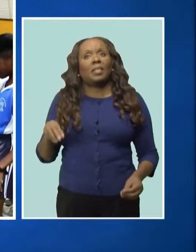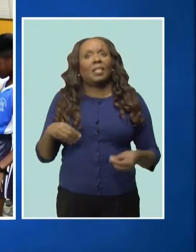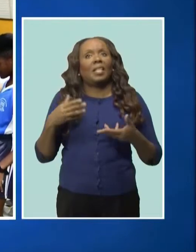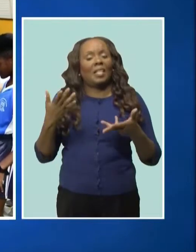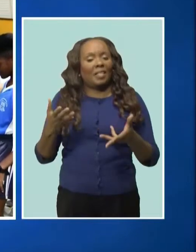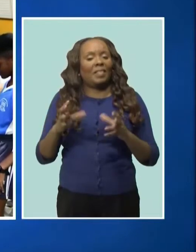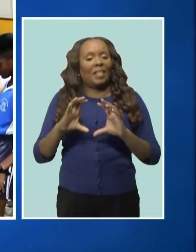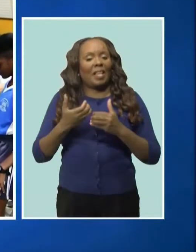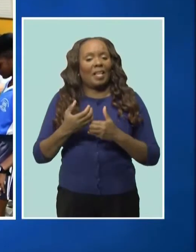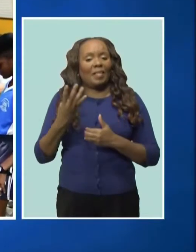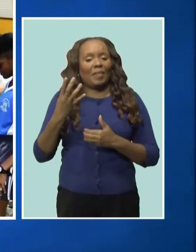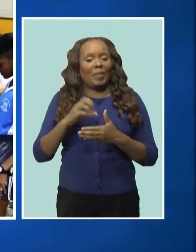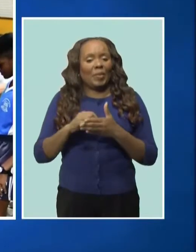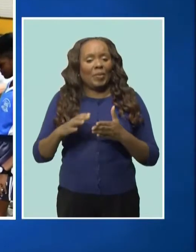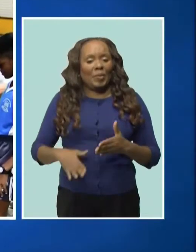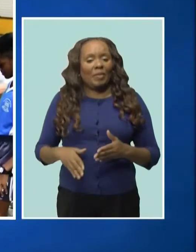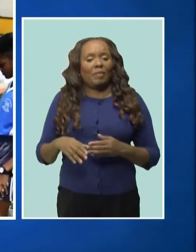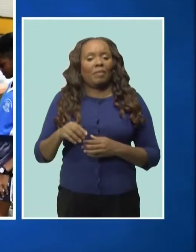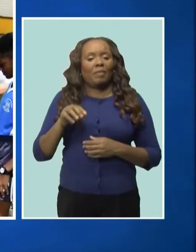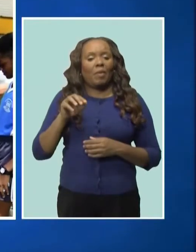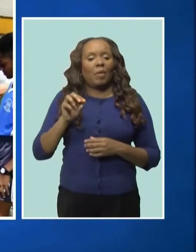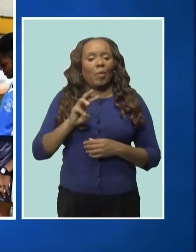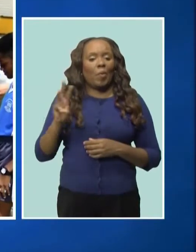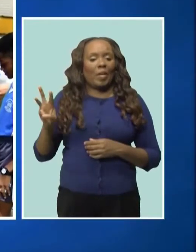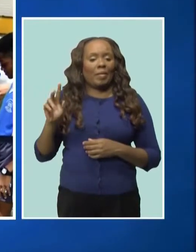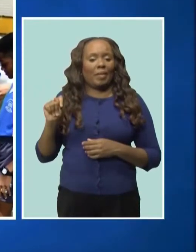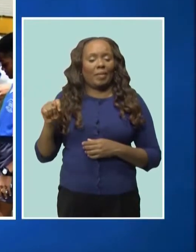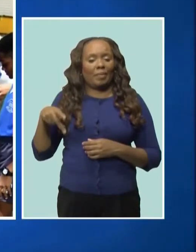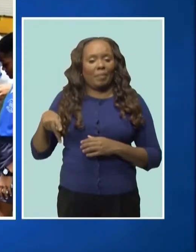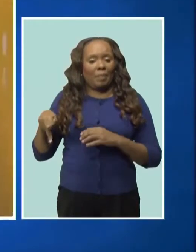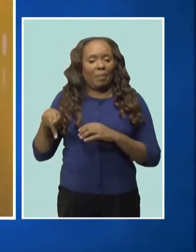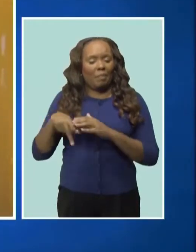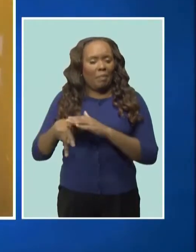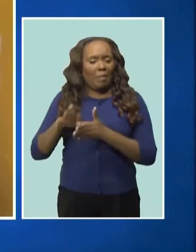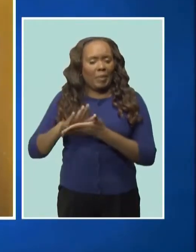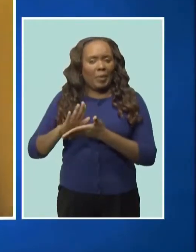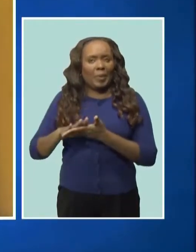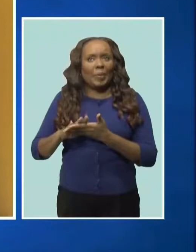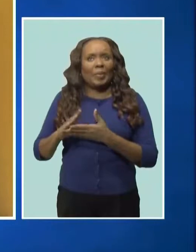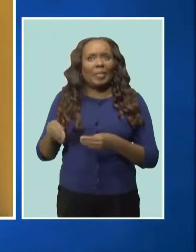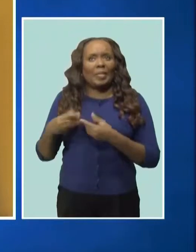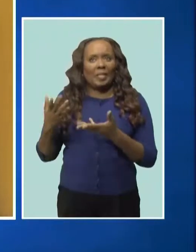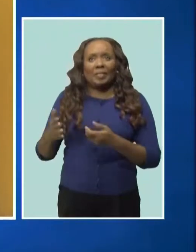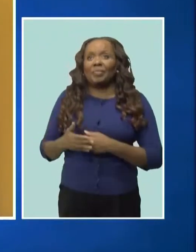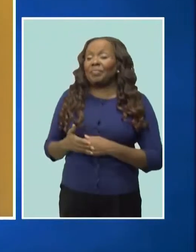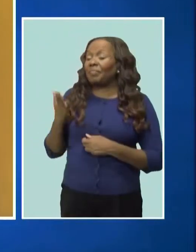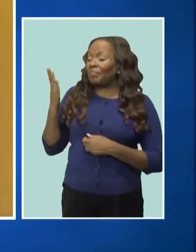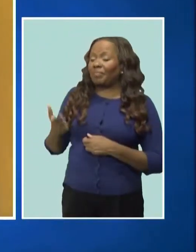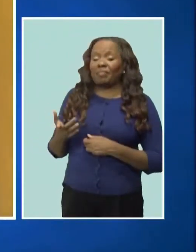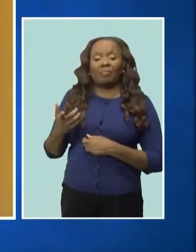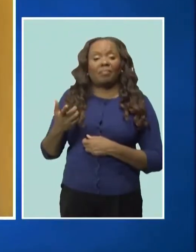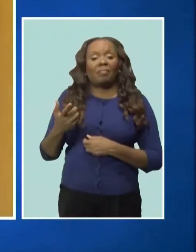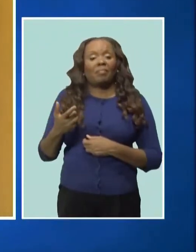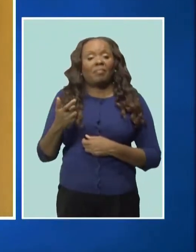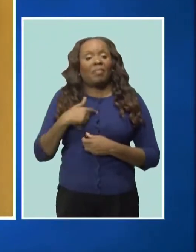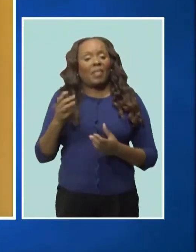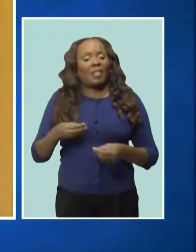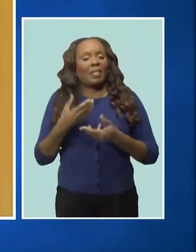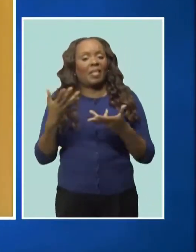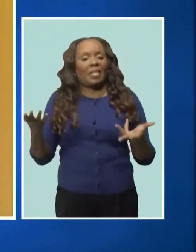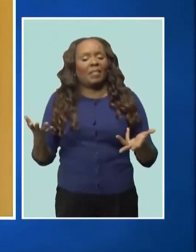4 students of the West Terrace Primary School. The examination kits are just one of the things that I seek